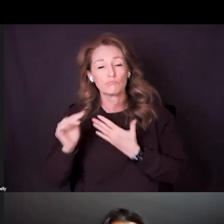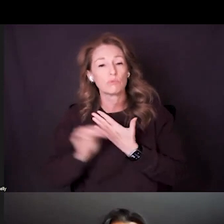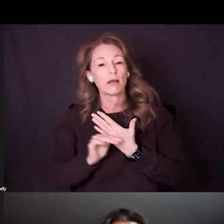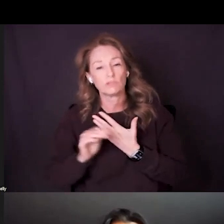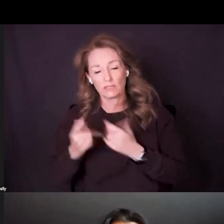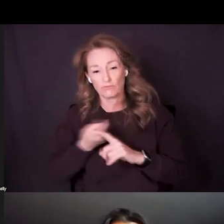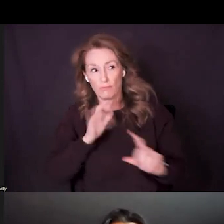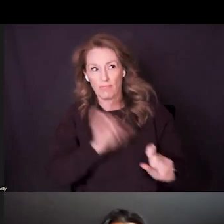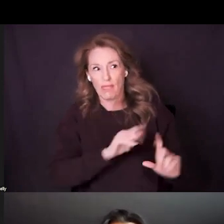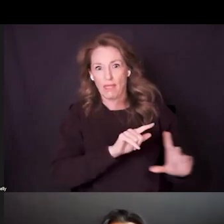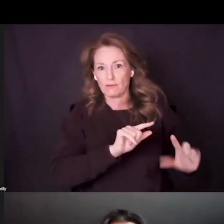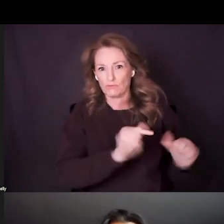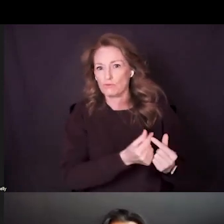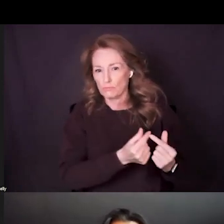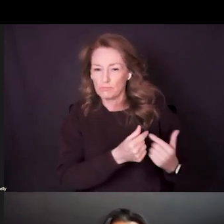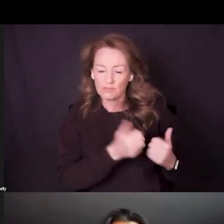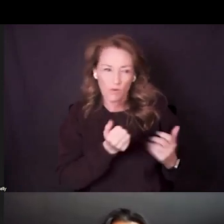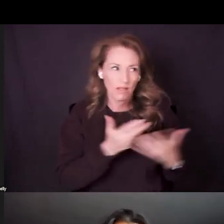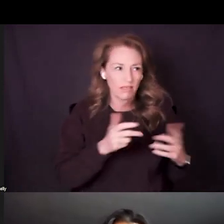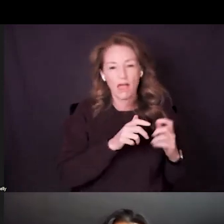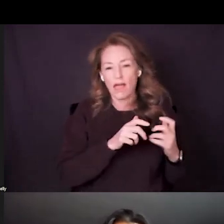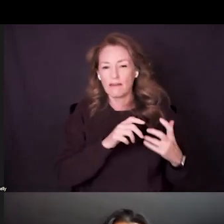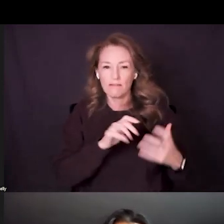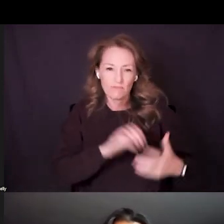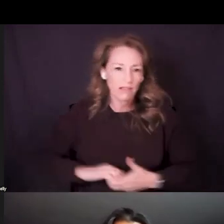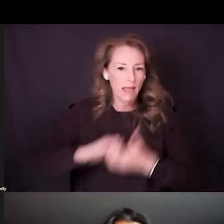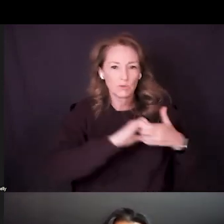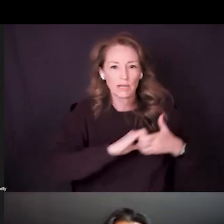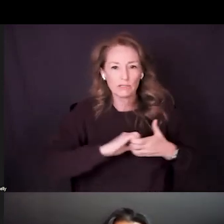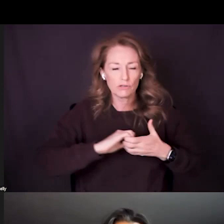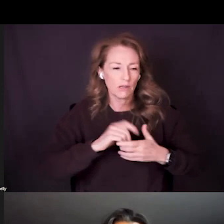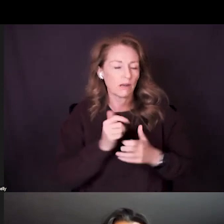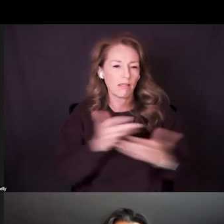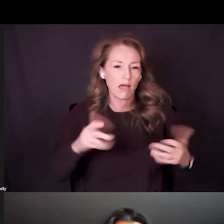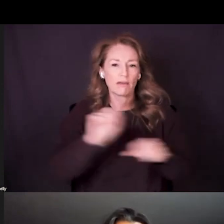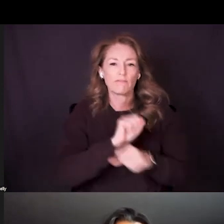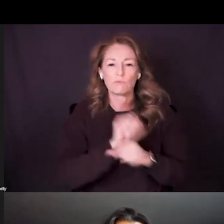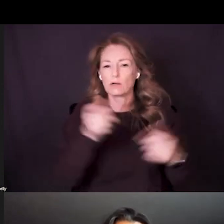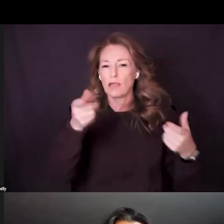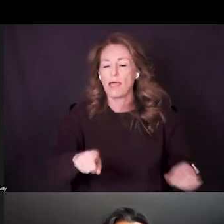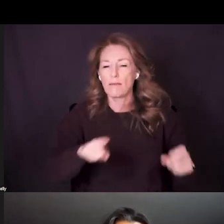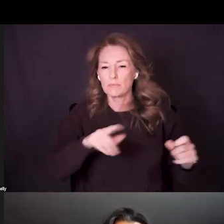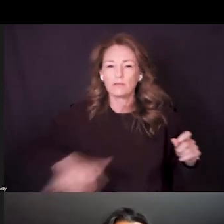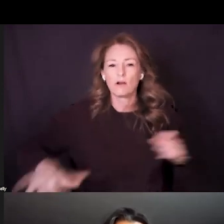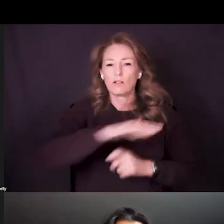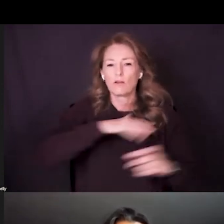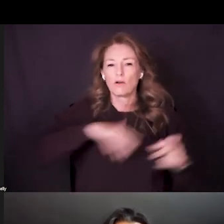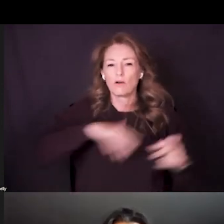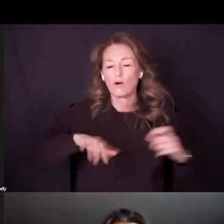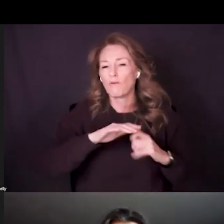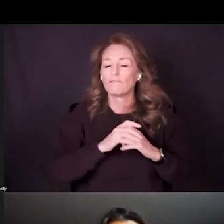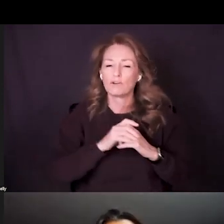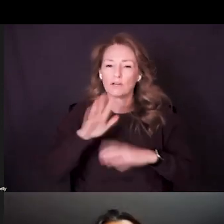So there's a lot of innovation, a lot of collaboration that is happening across Indian country when it comes to